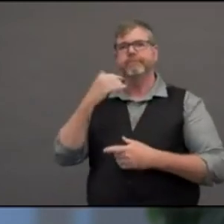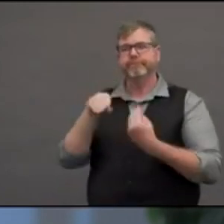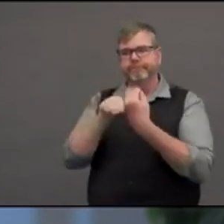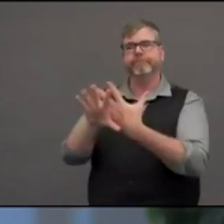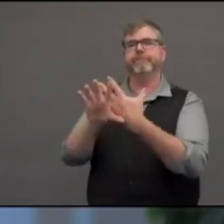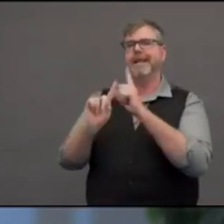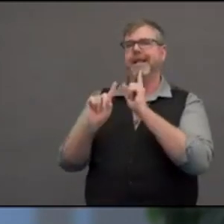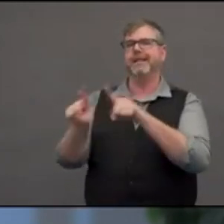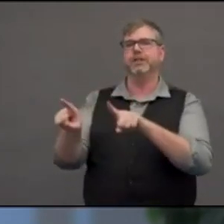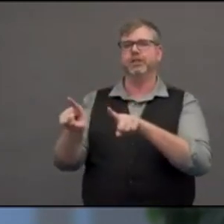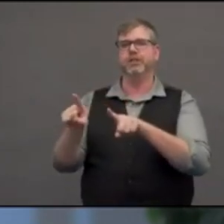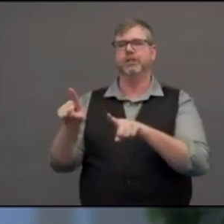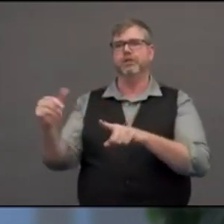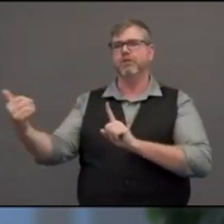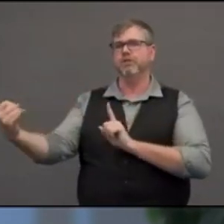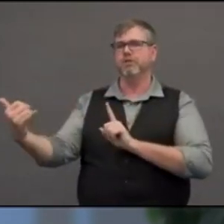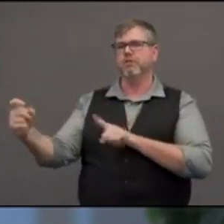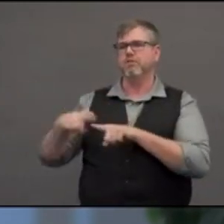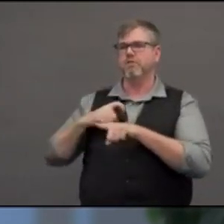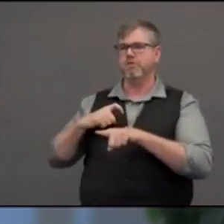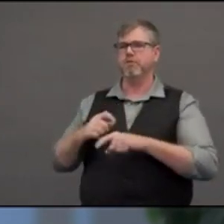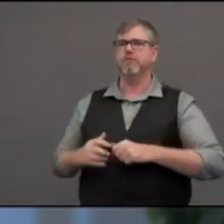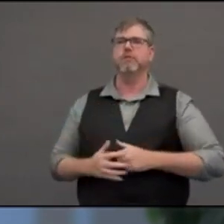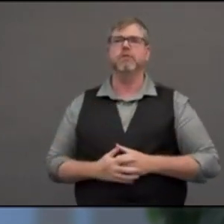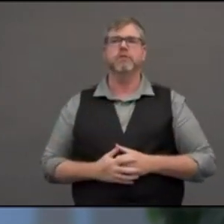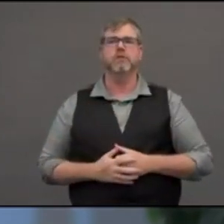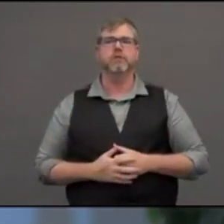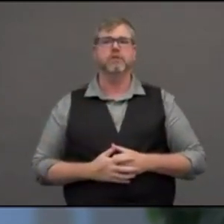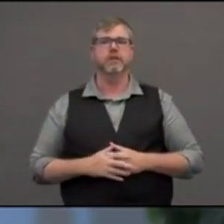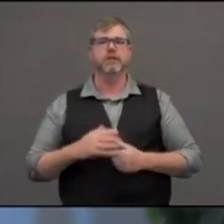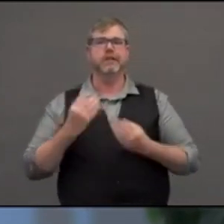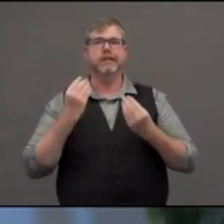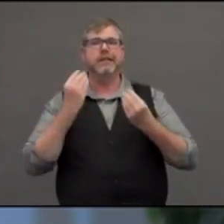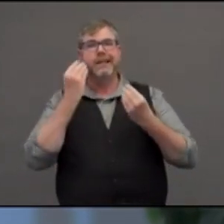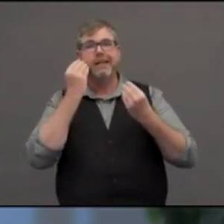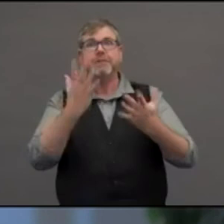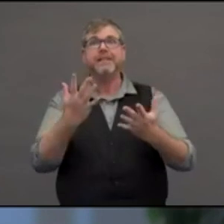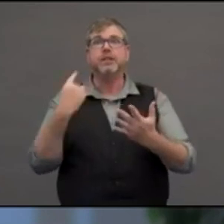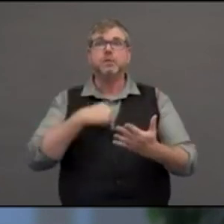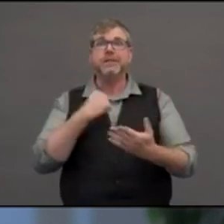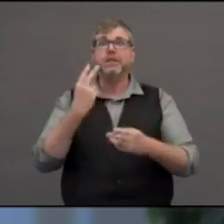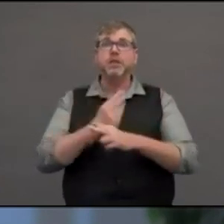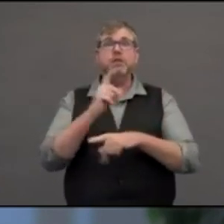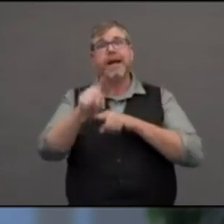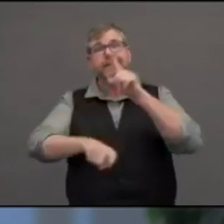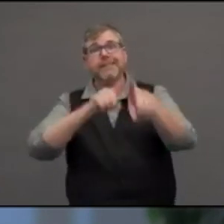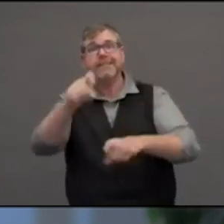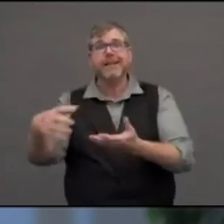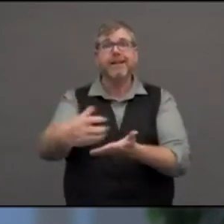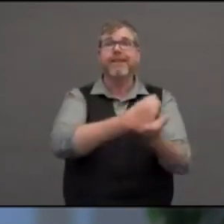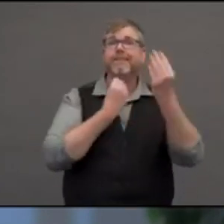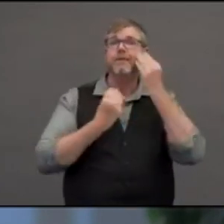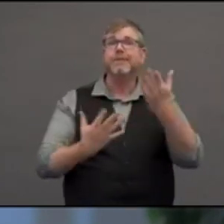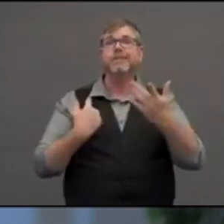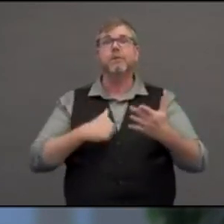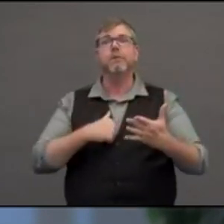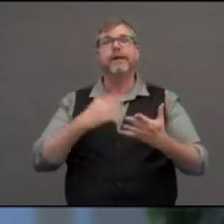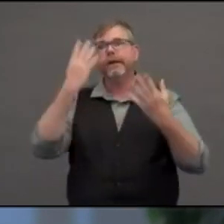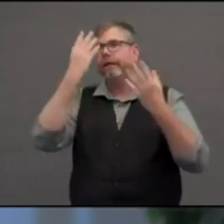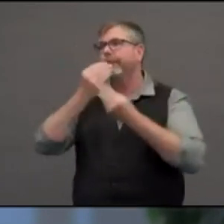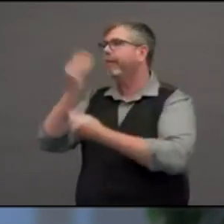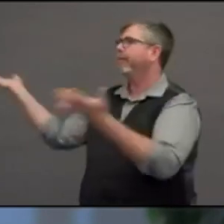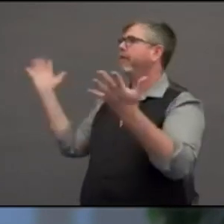no the data that we use is not shared with immigration. There's no issue around that. It's all kept